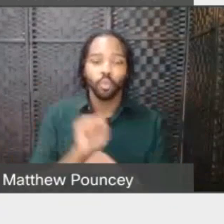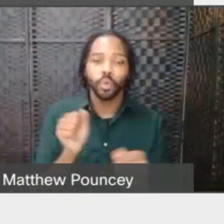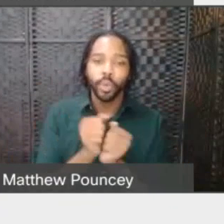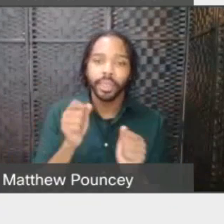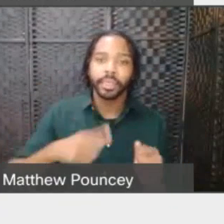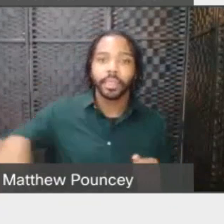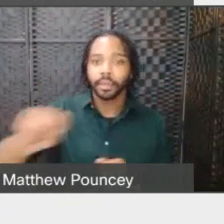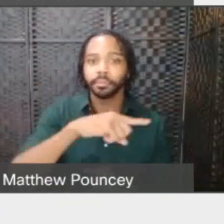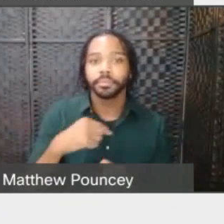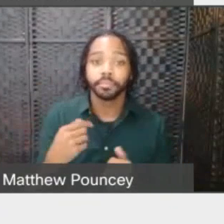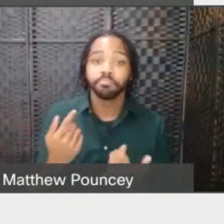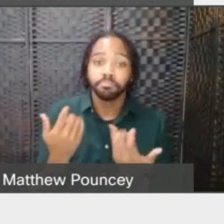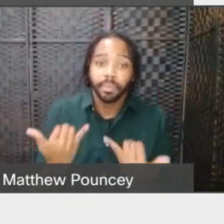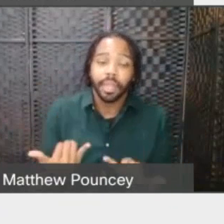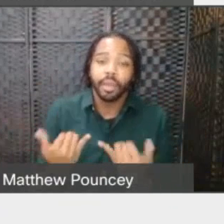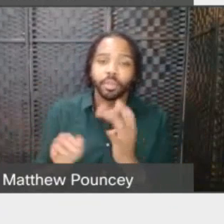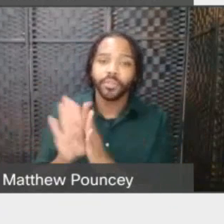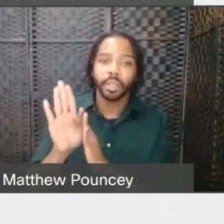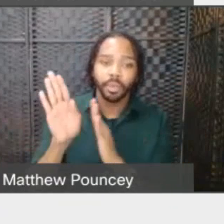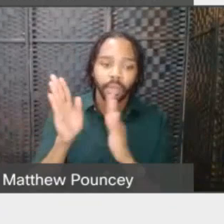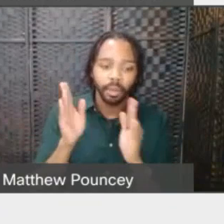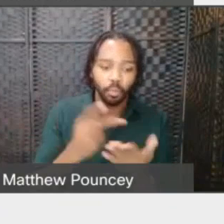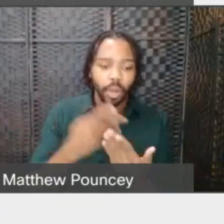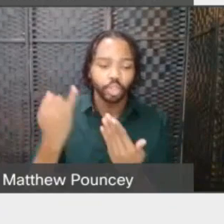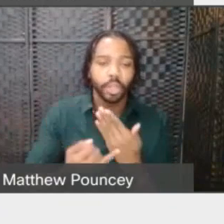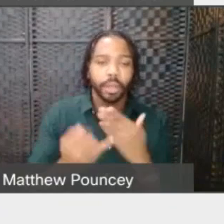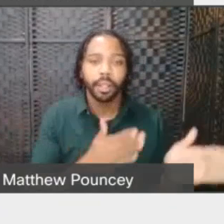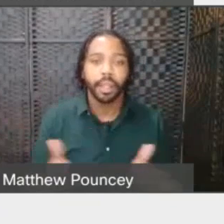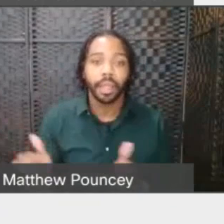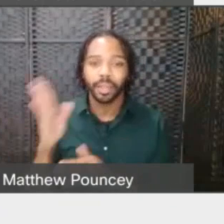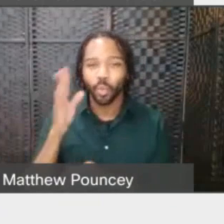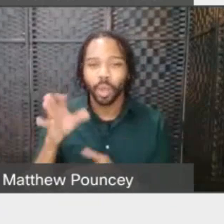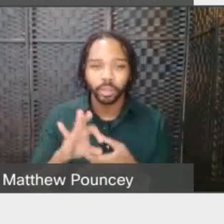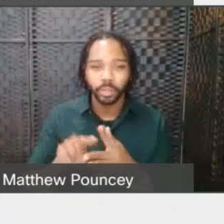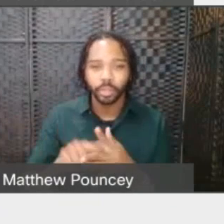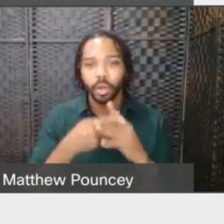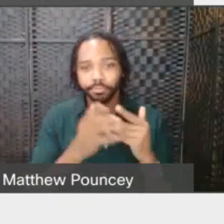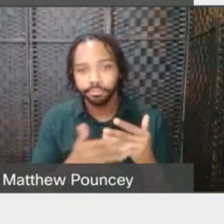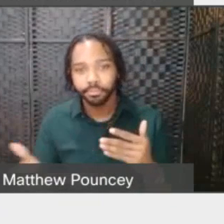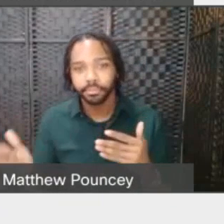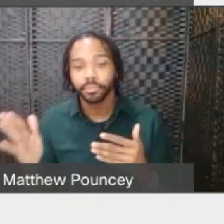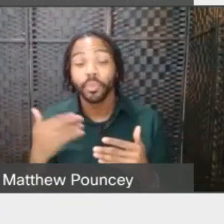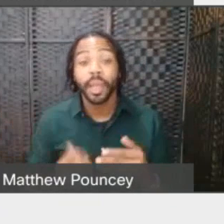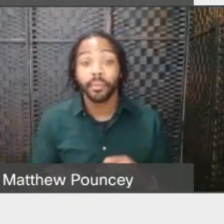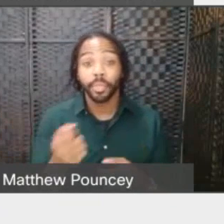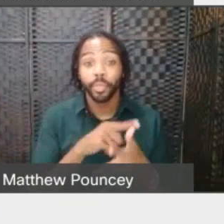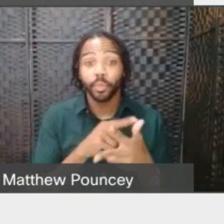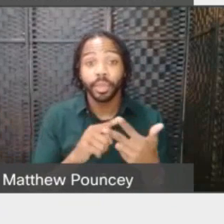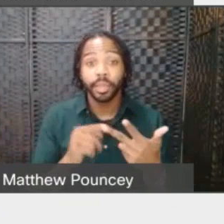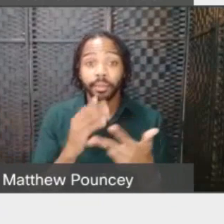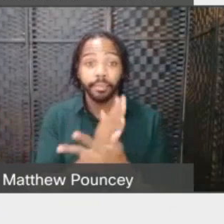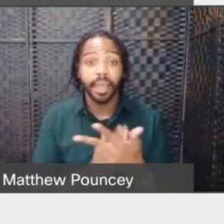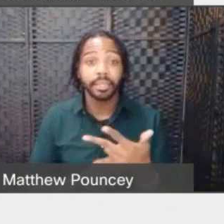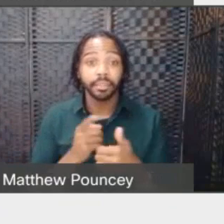are developing the project plan for rollout. It will be in 3 phases for people